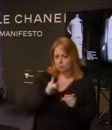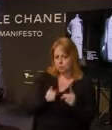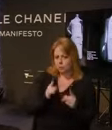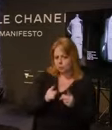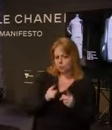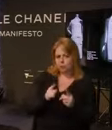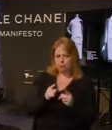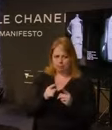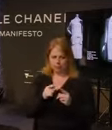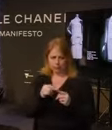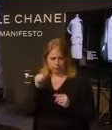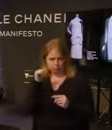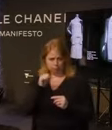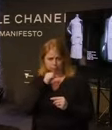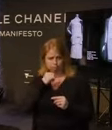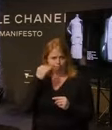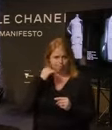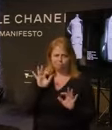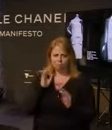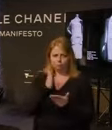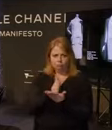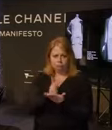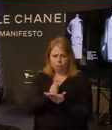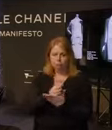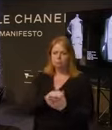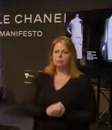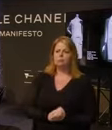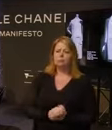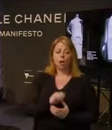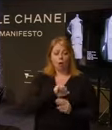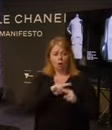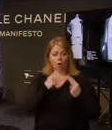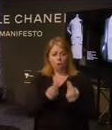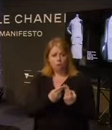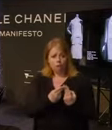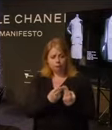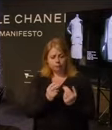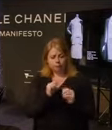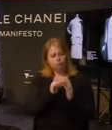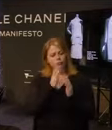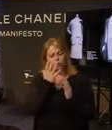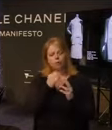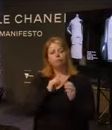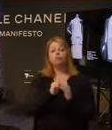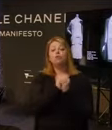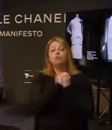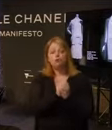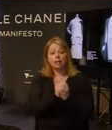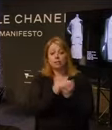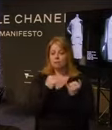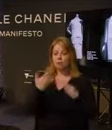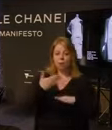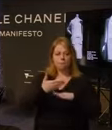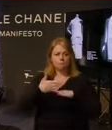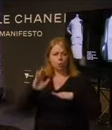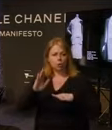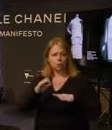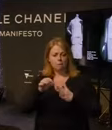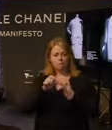her circle of friends, really interestingly, were a lot of the modernists, you know, from Picasso,